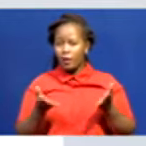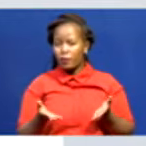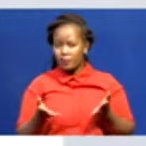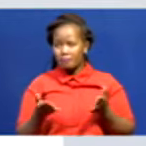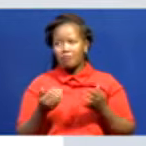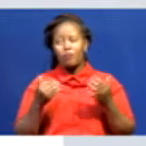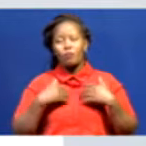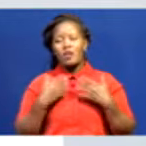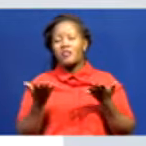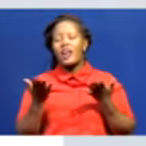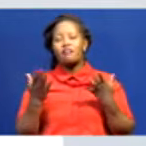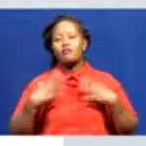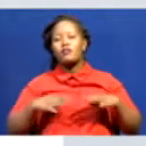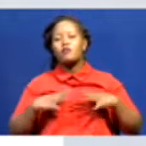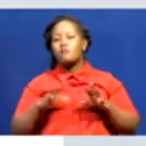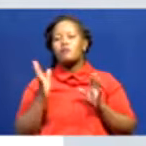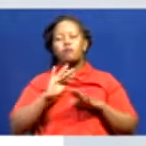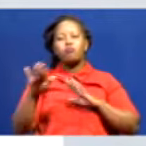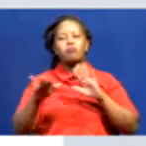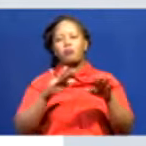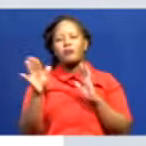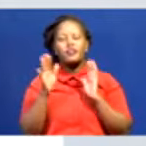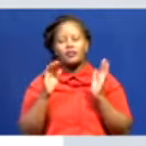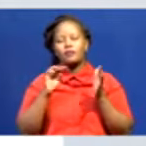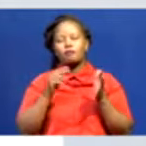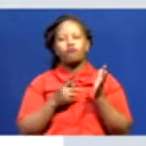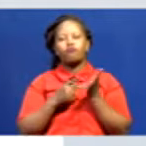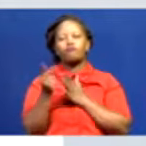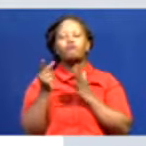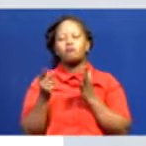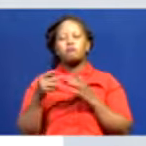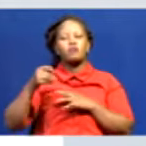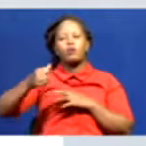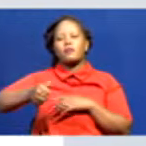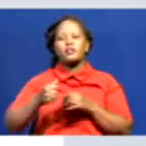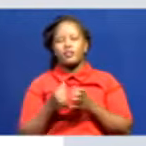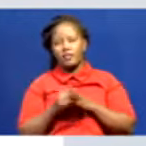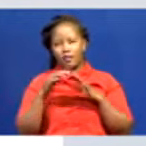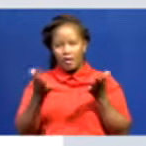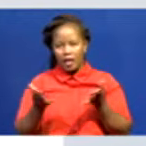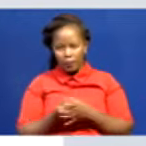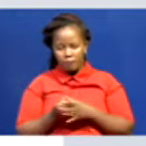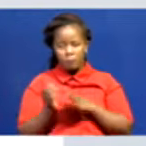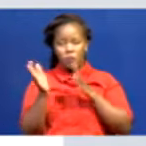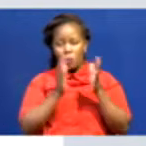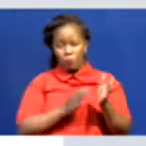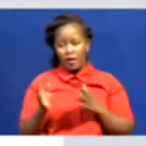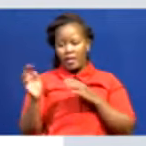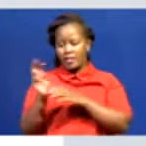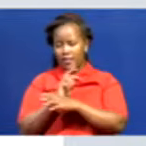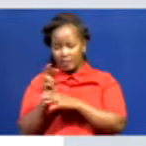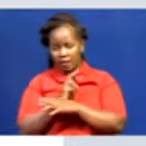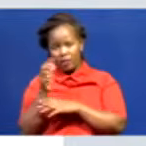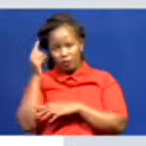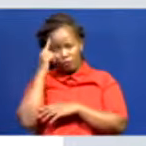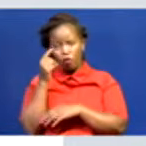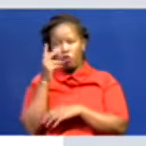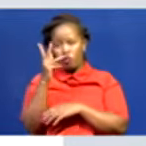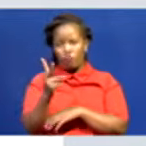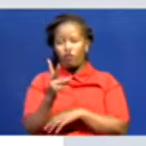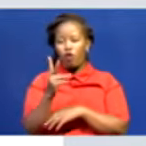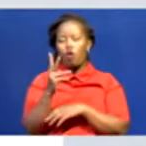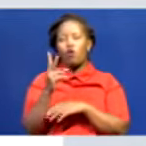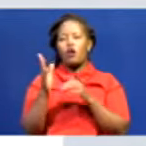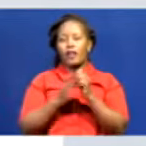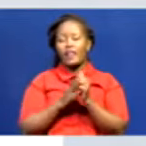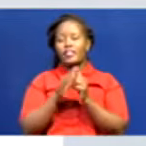the resettlement of project-affected persons is as follows: the planning, survey, and beaconing of 491 acres for